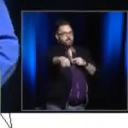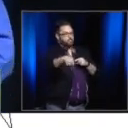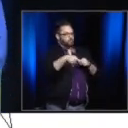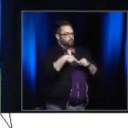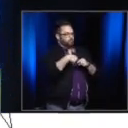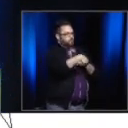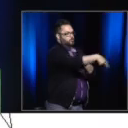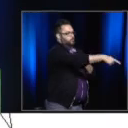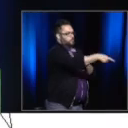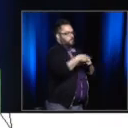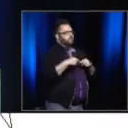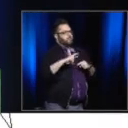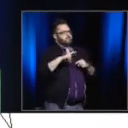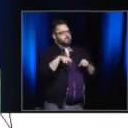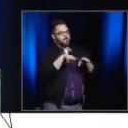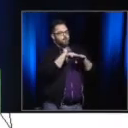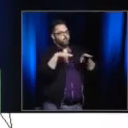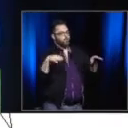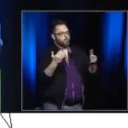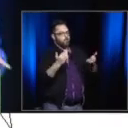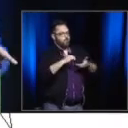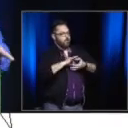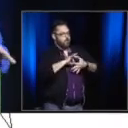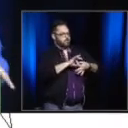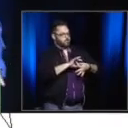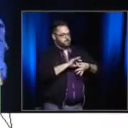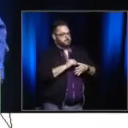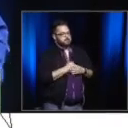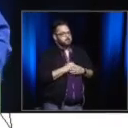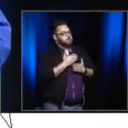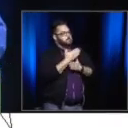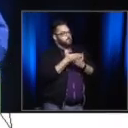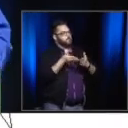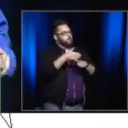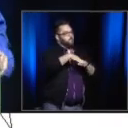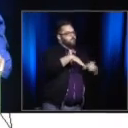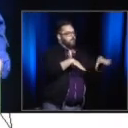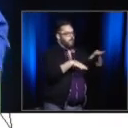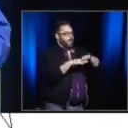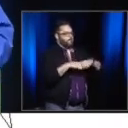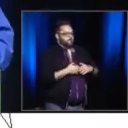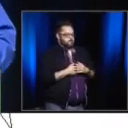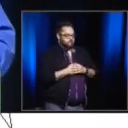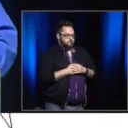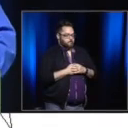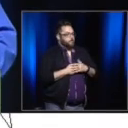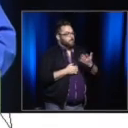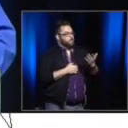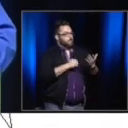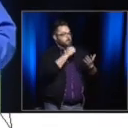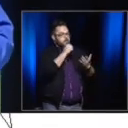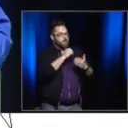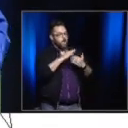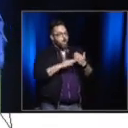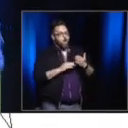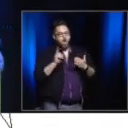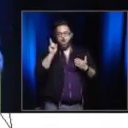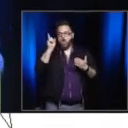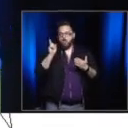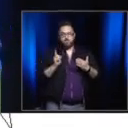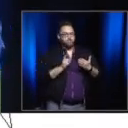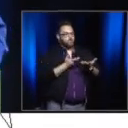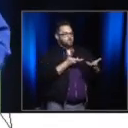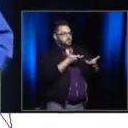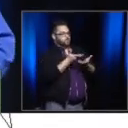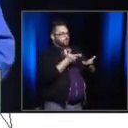alliances. And you see that each alliance overlaps with a number of others. And as you'll see shortly, not all of those interactions